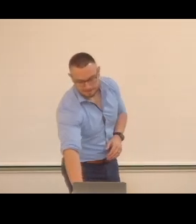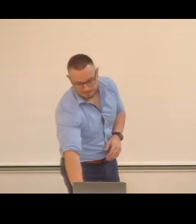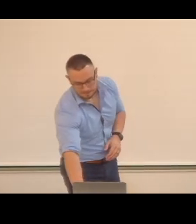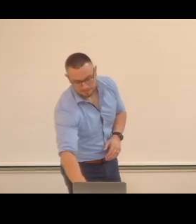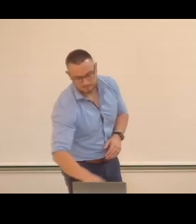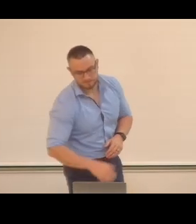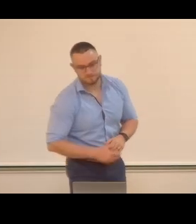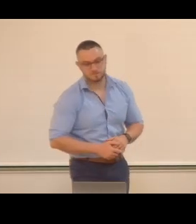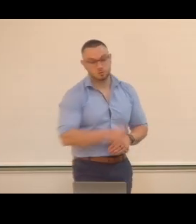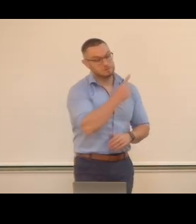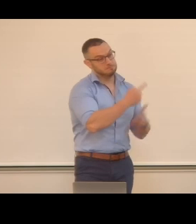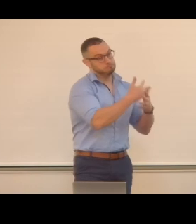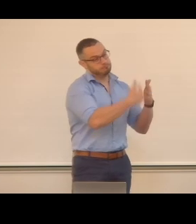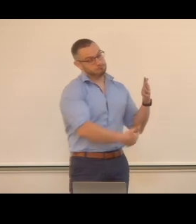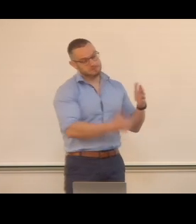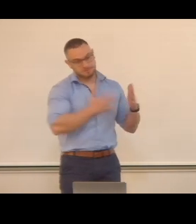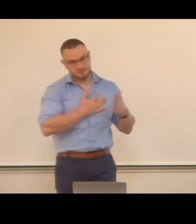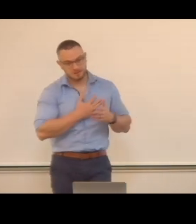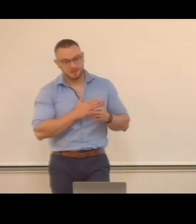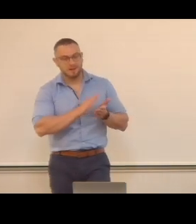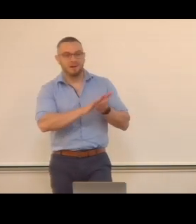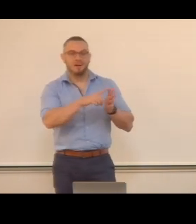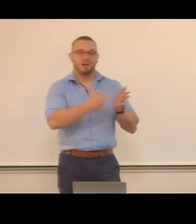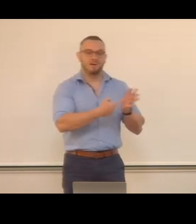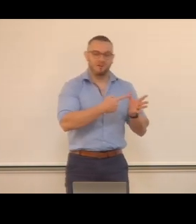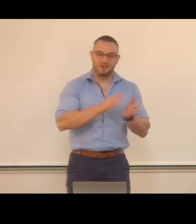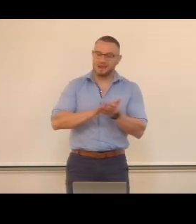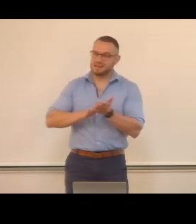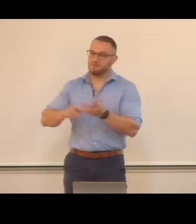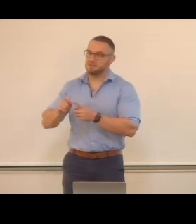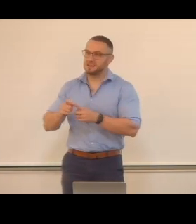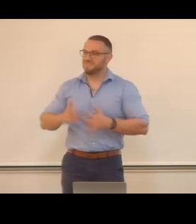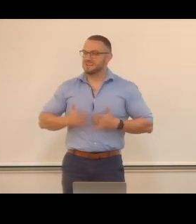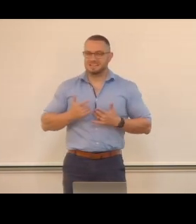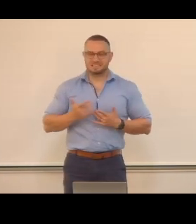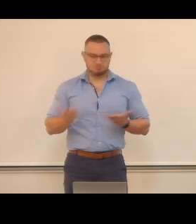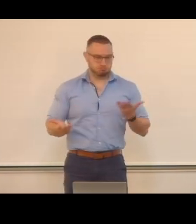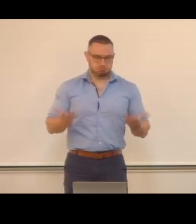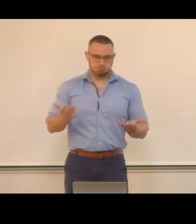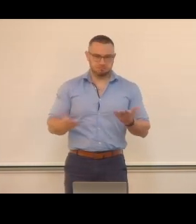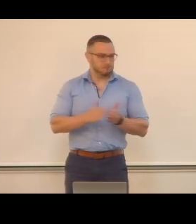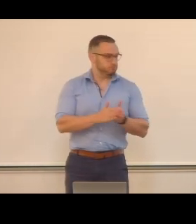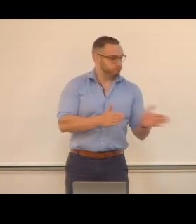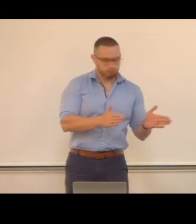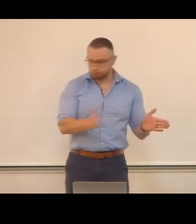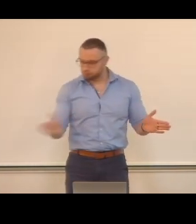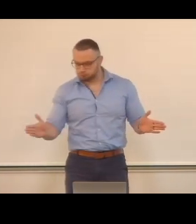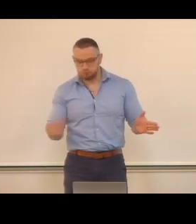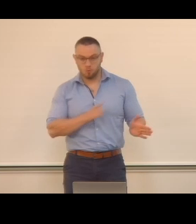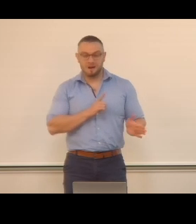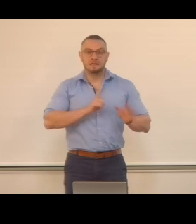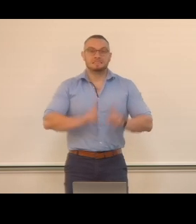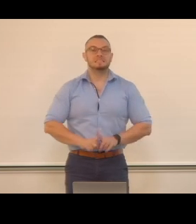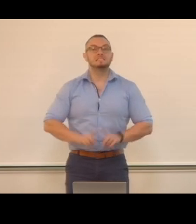So, wow, this is huge. HERA and HMP, I kind of call it two sides of the coin, two ends of the spectrum, because they are very